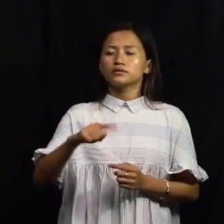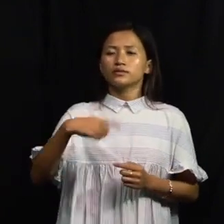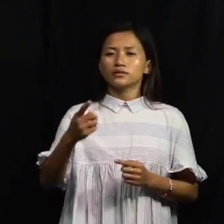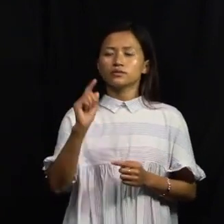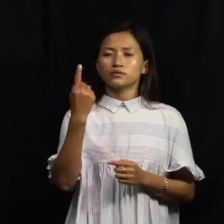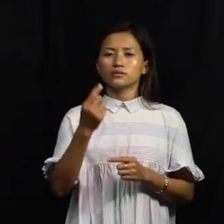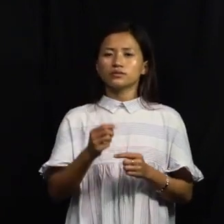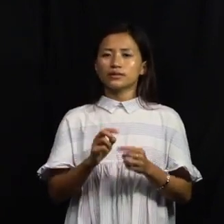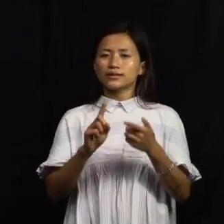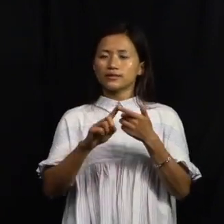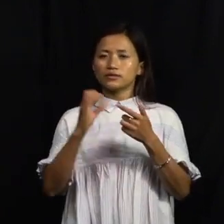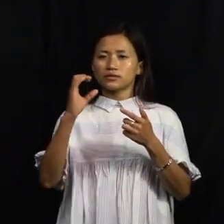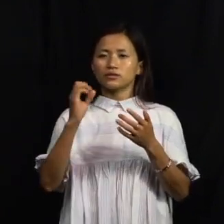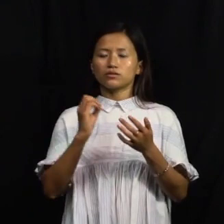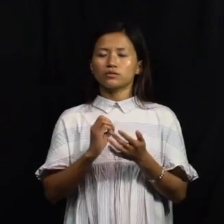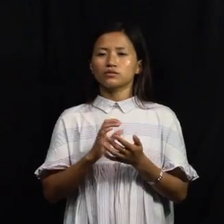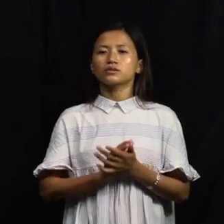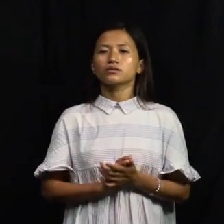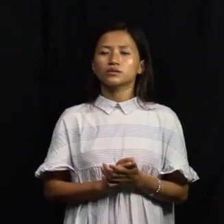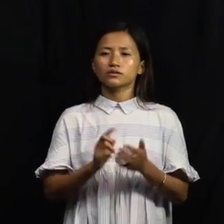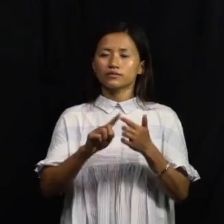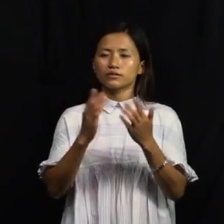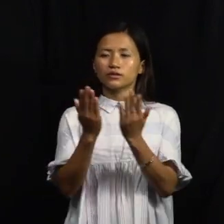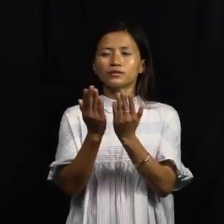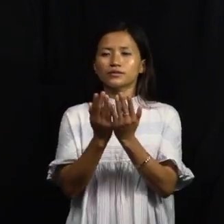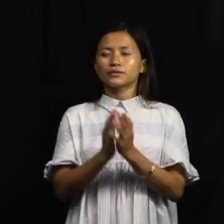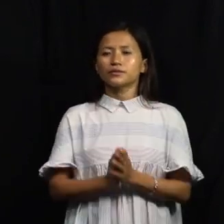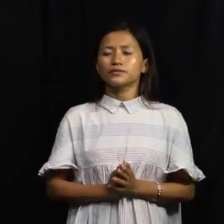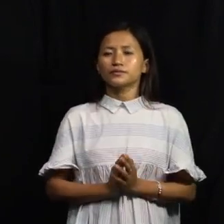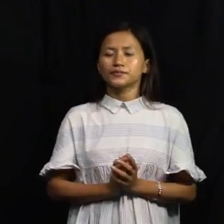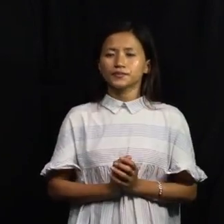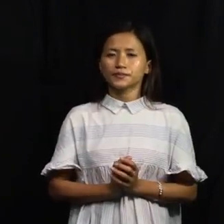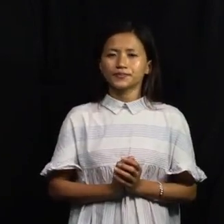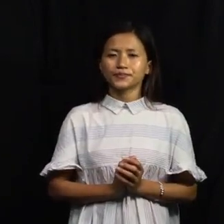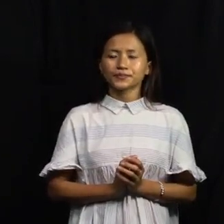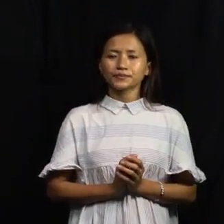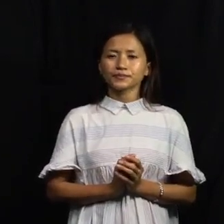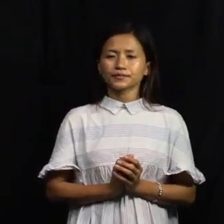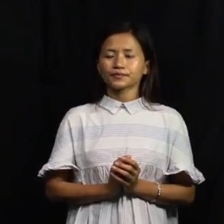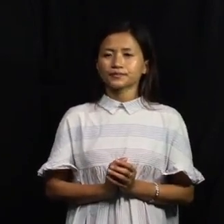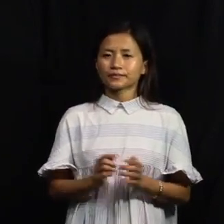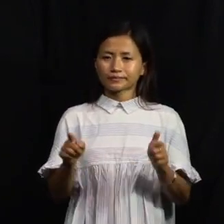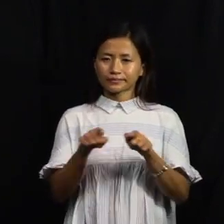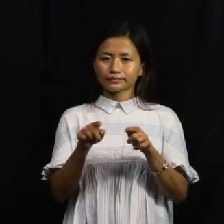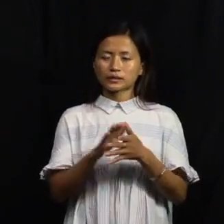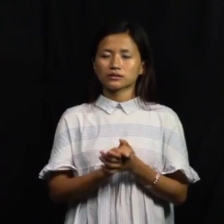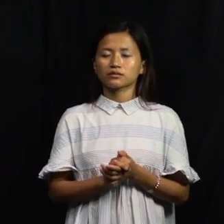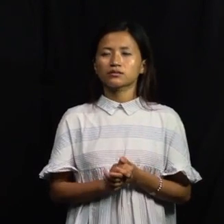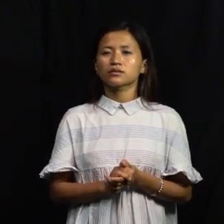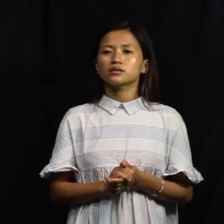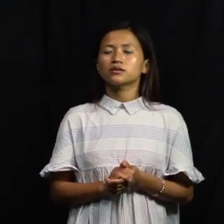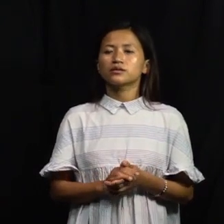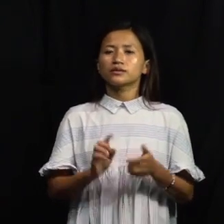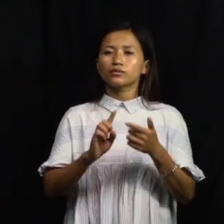is economics of education. So now, how is economics and education related? When we